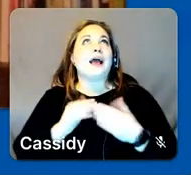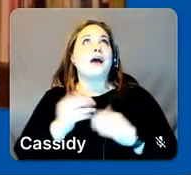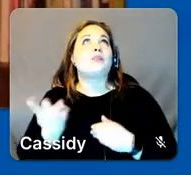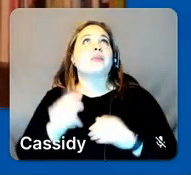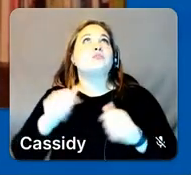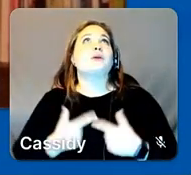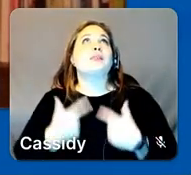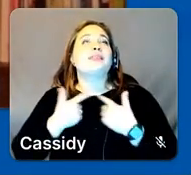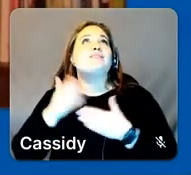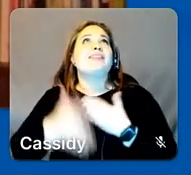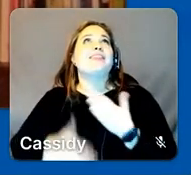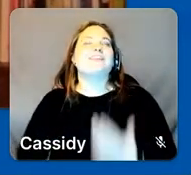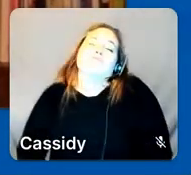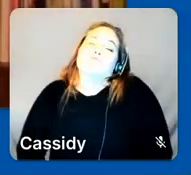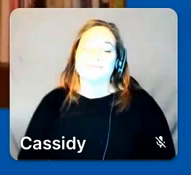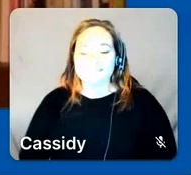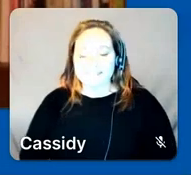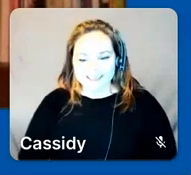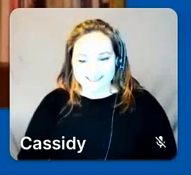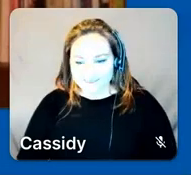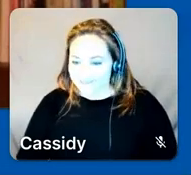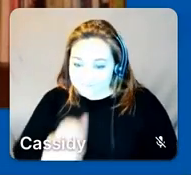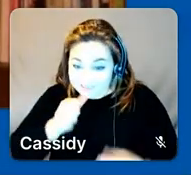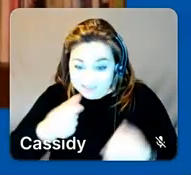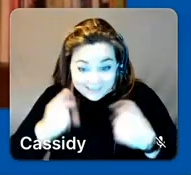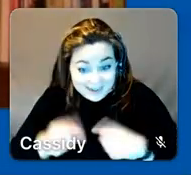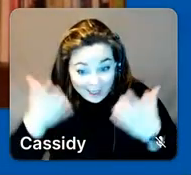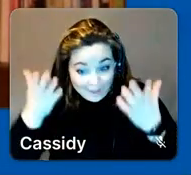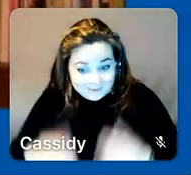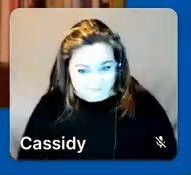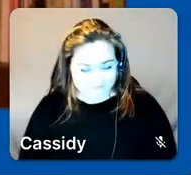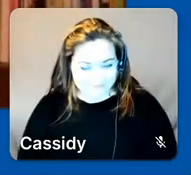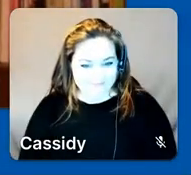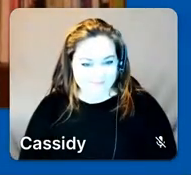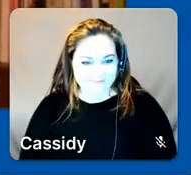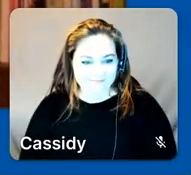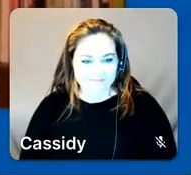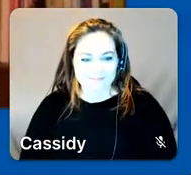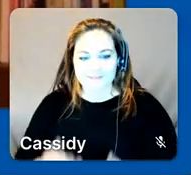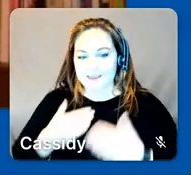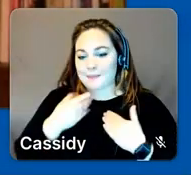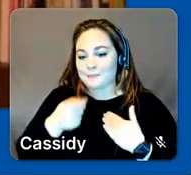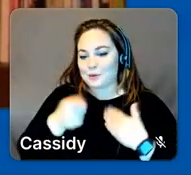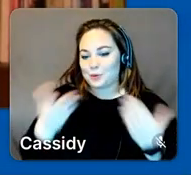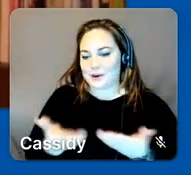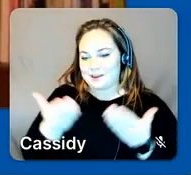end. Yeah. It wasn't happening. Yeah. Well, I'm glad you're still with us.